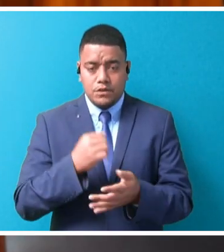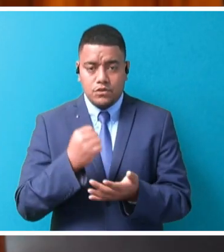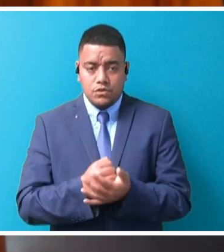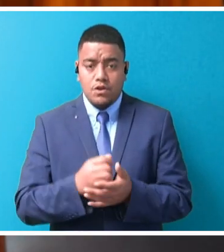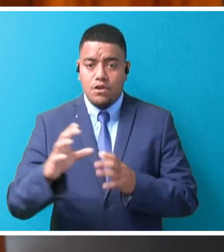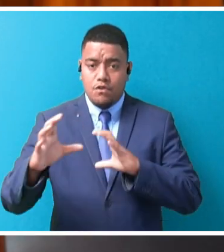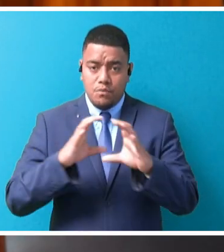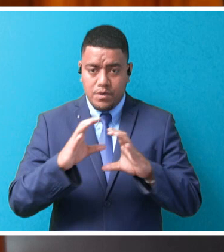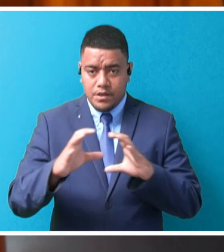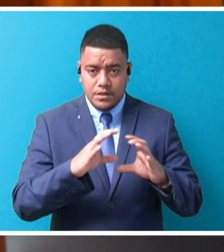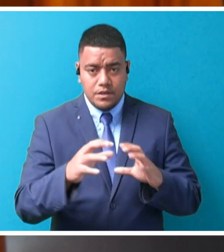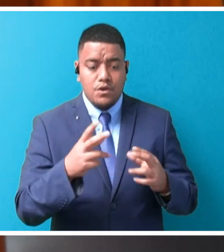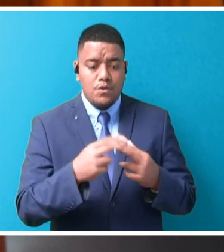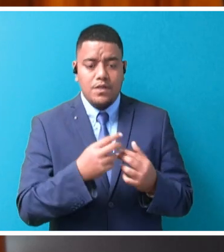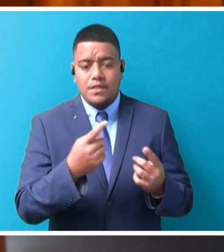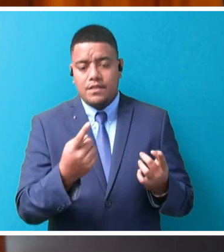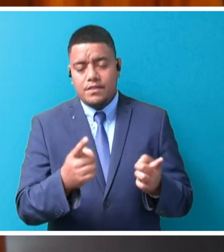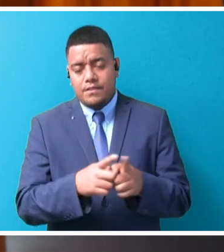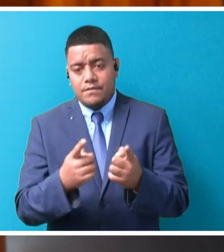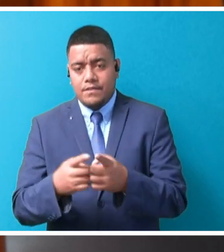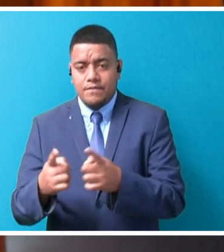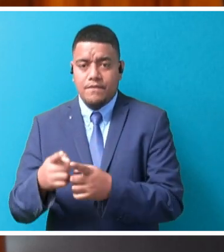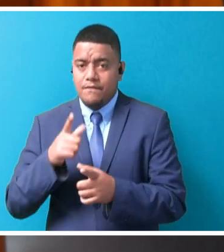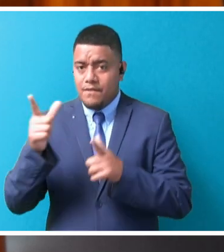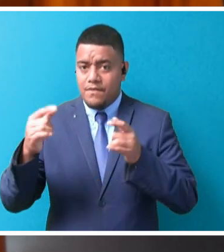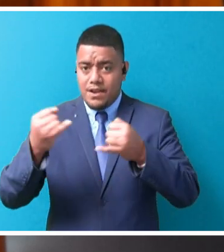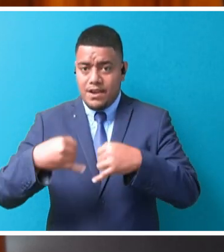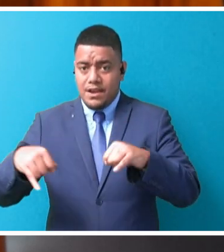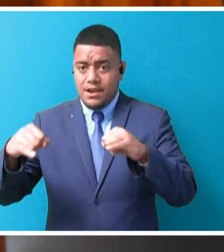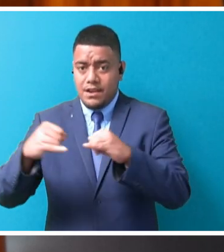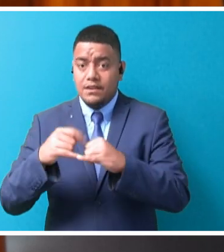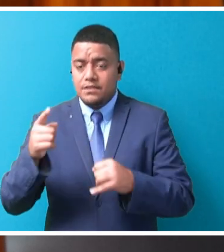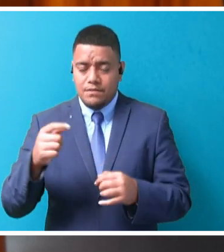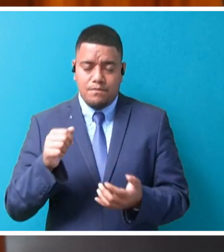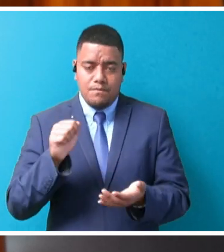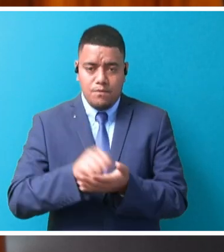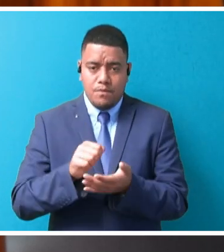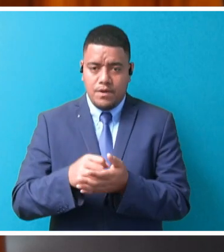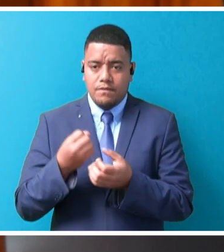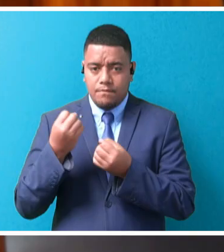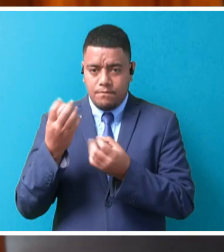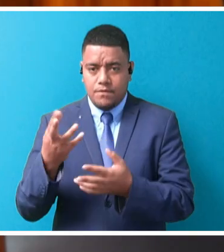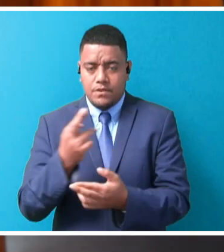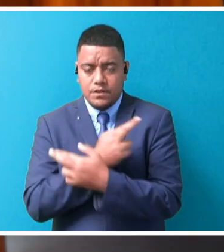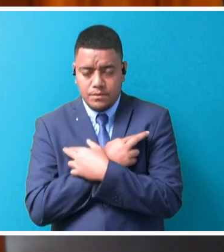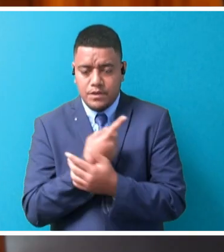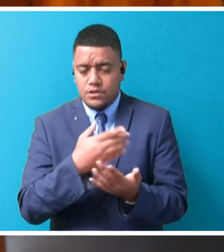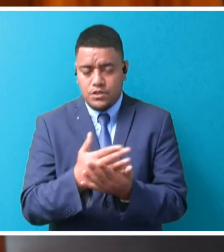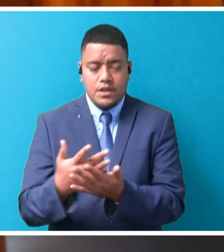communication and engagement with stakeholders in rural and maritime areas are grounded in facts, respect, and shared